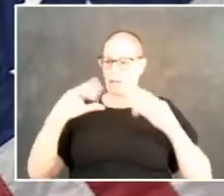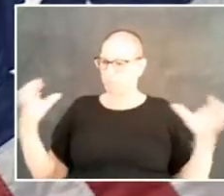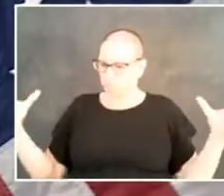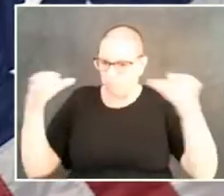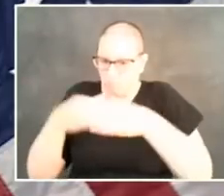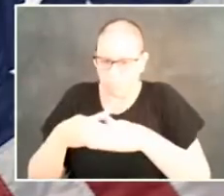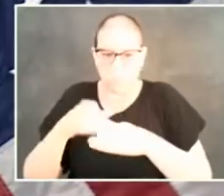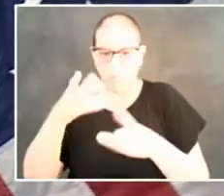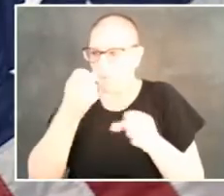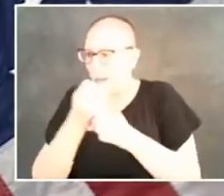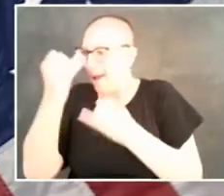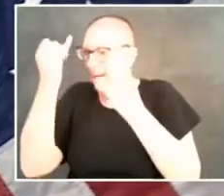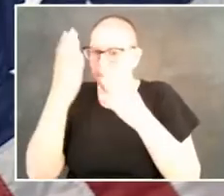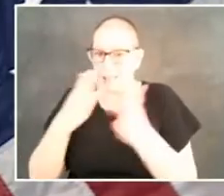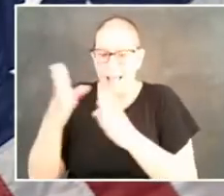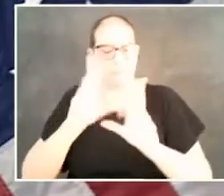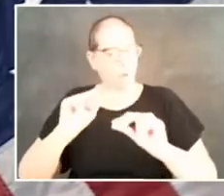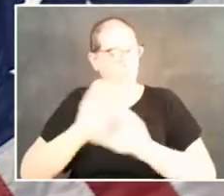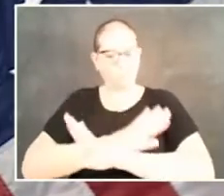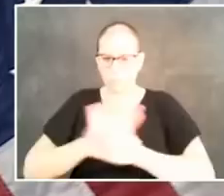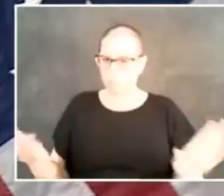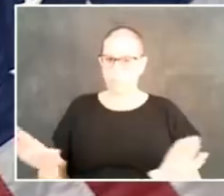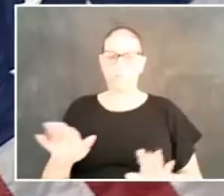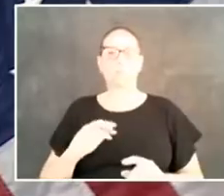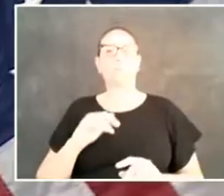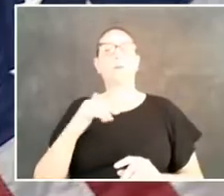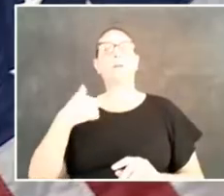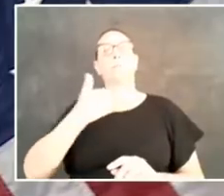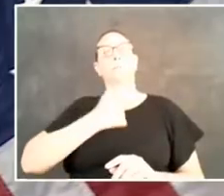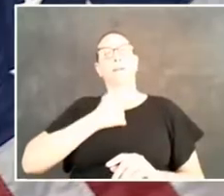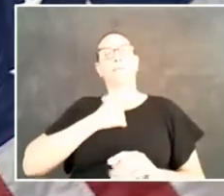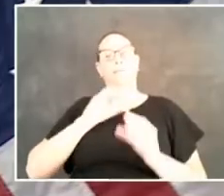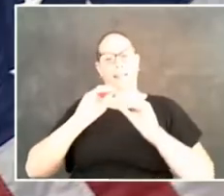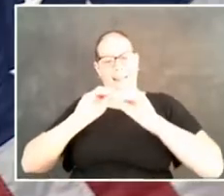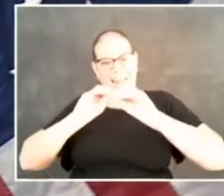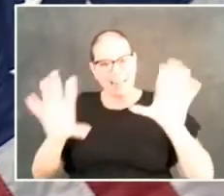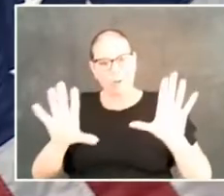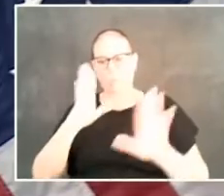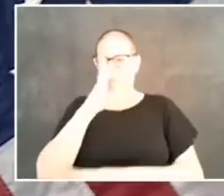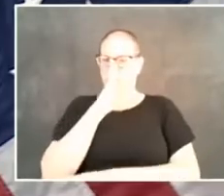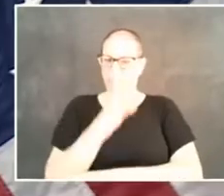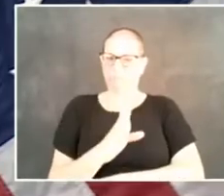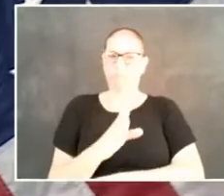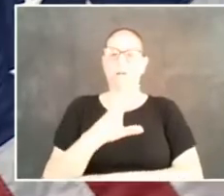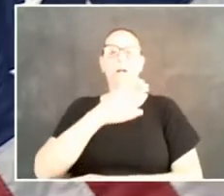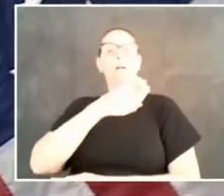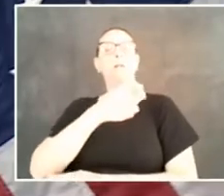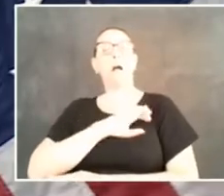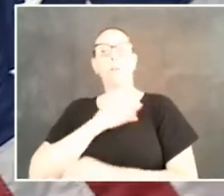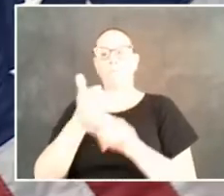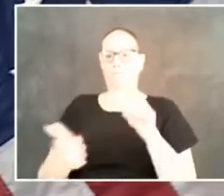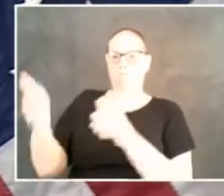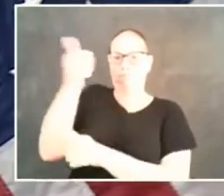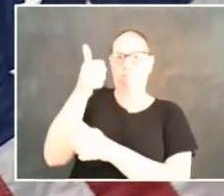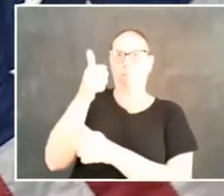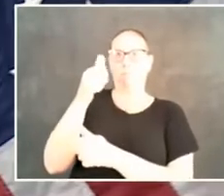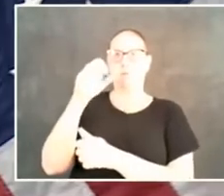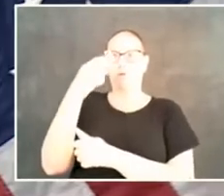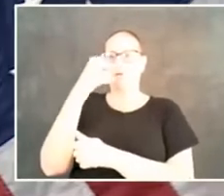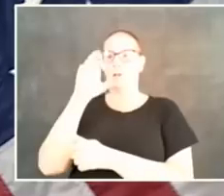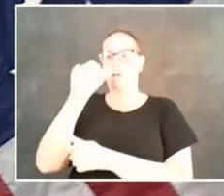clear. We won't tolerate that, and we are going instantly to break those up, and anyone who persists is going to get a summons or